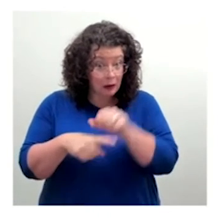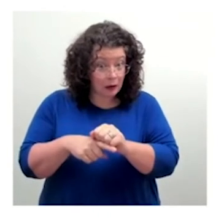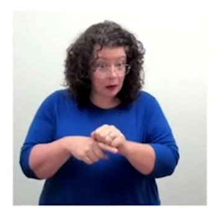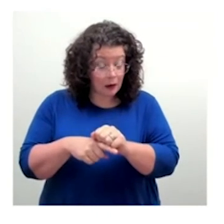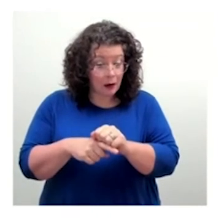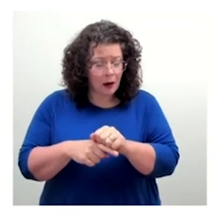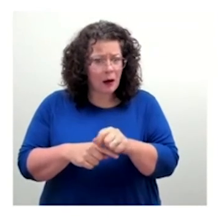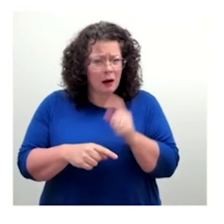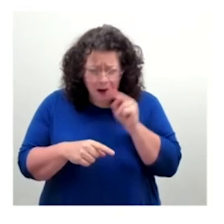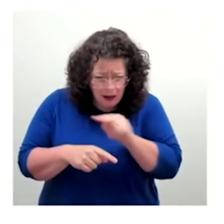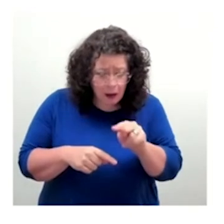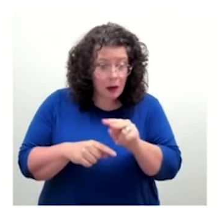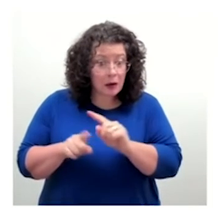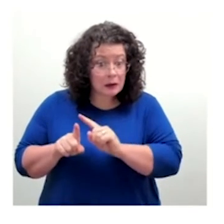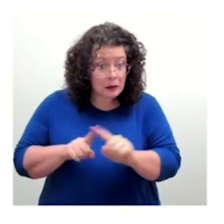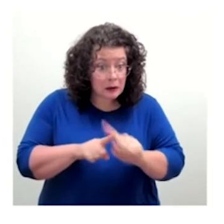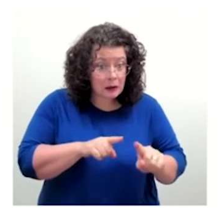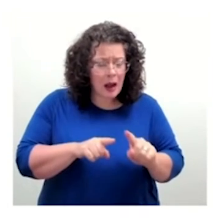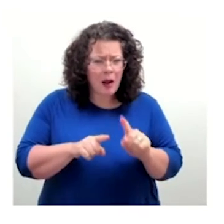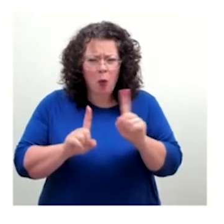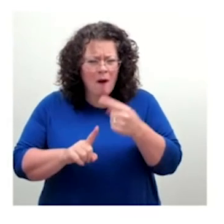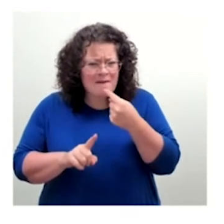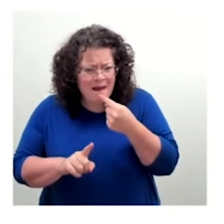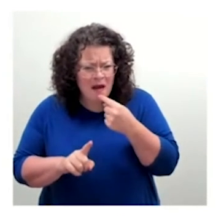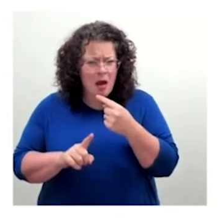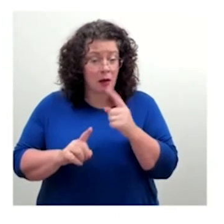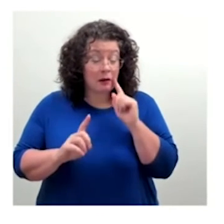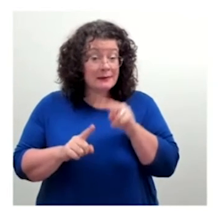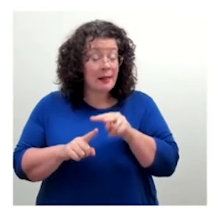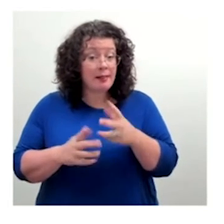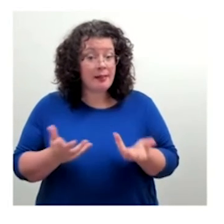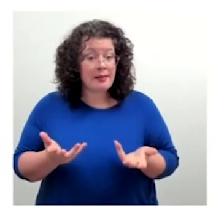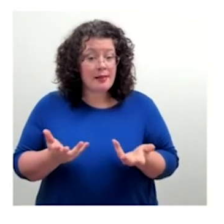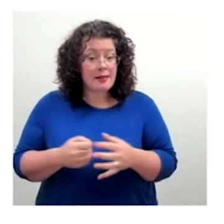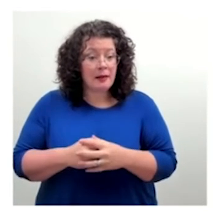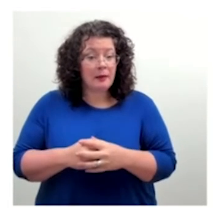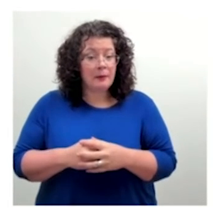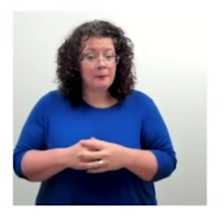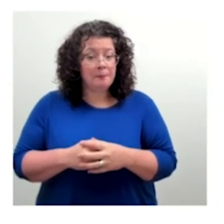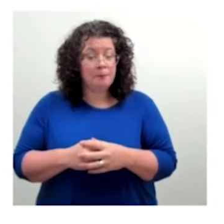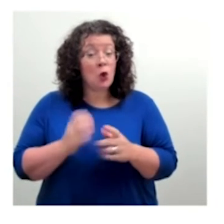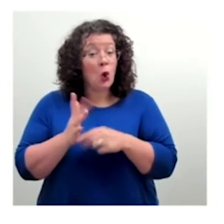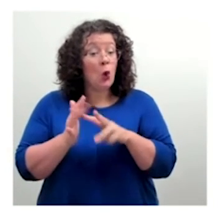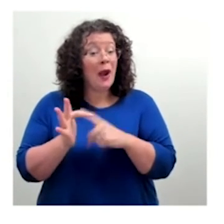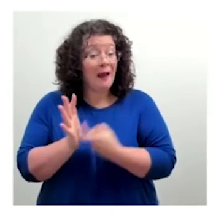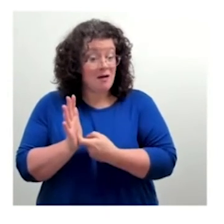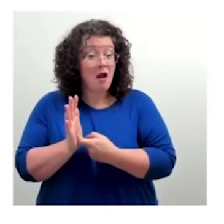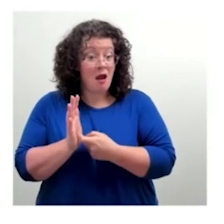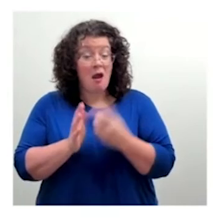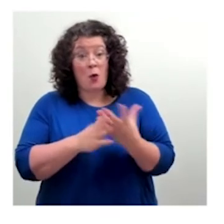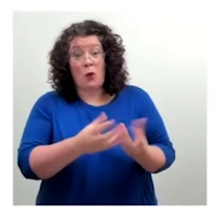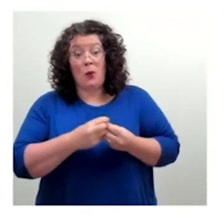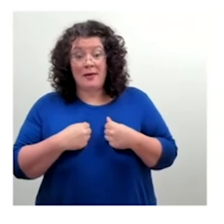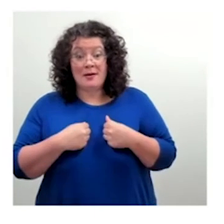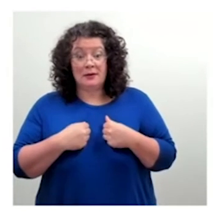to improve that image to make it visually clearer. And if we now run the Gaussian blurring test on it, it's still clear who made it, but you